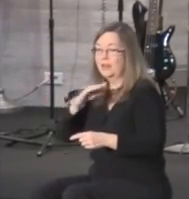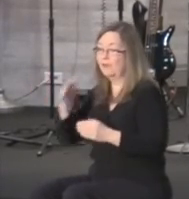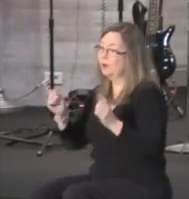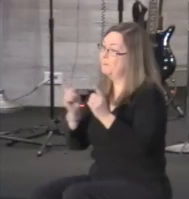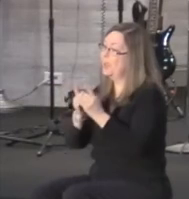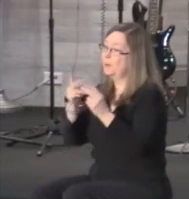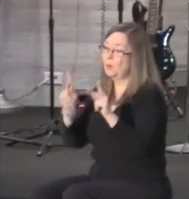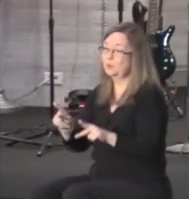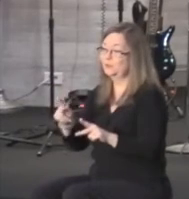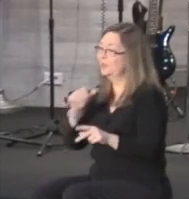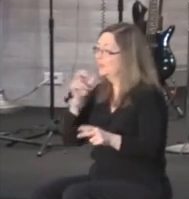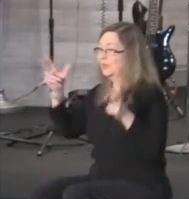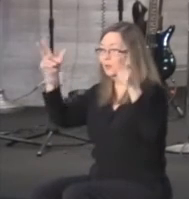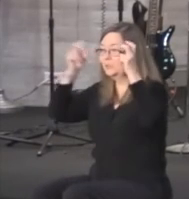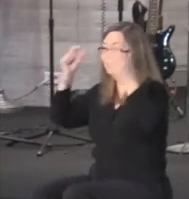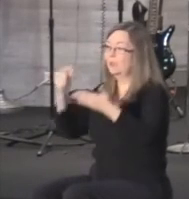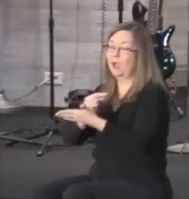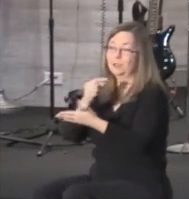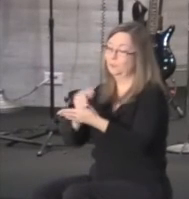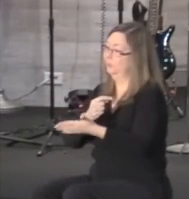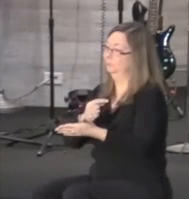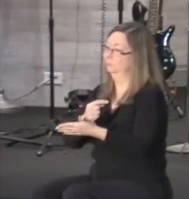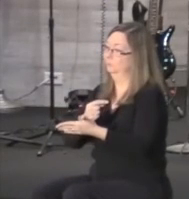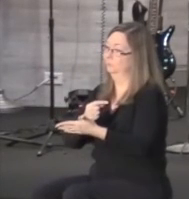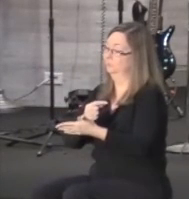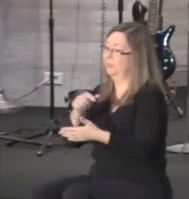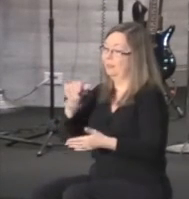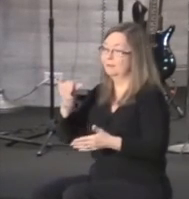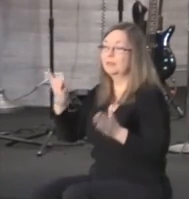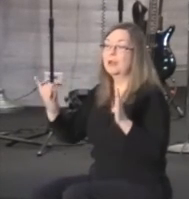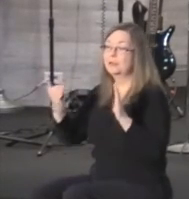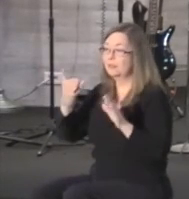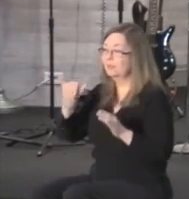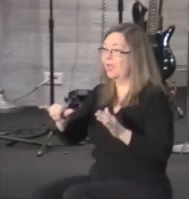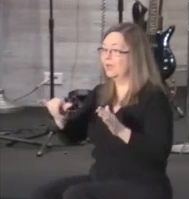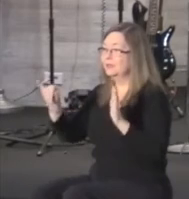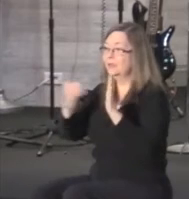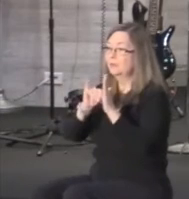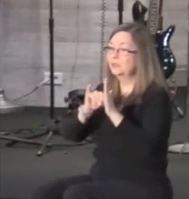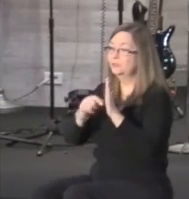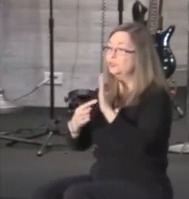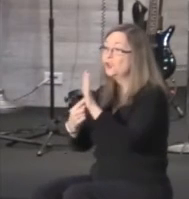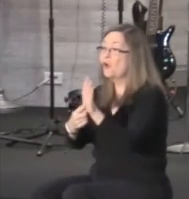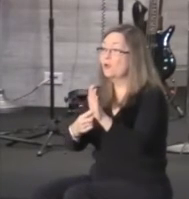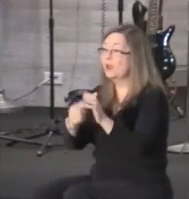gospel. That's stamping an image wherever you go.